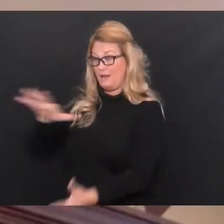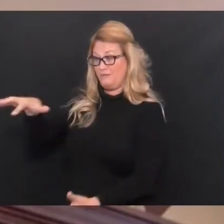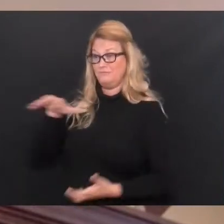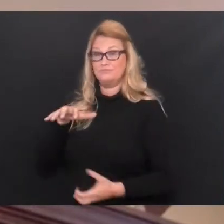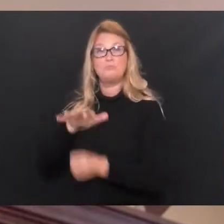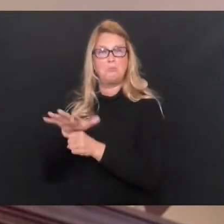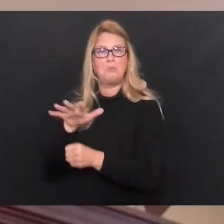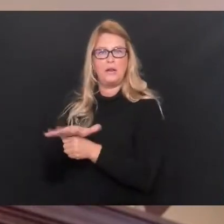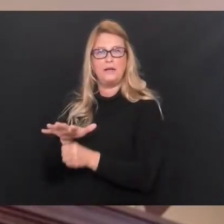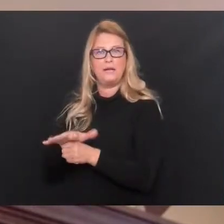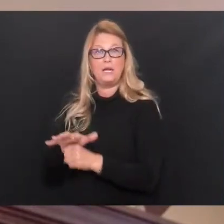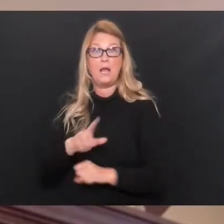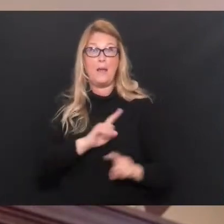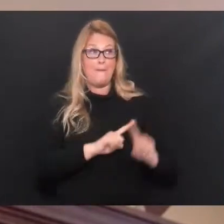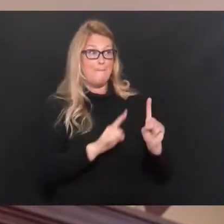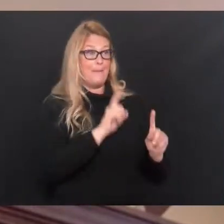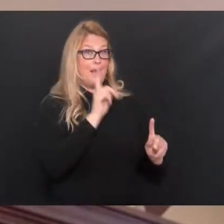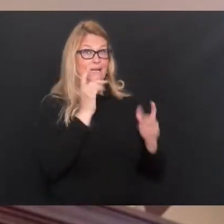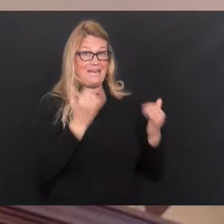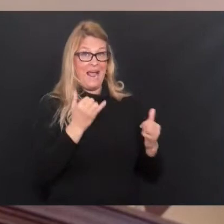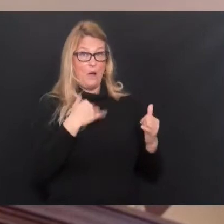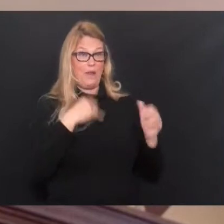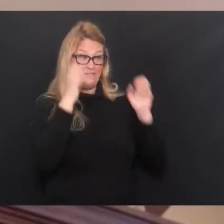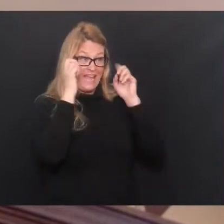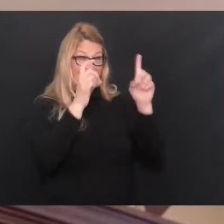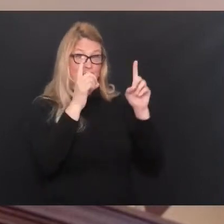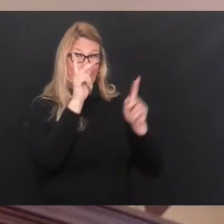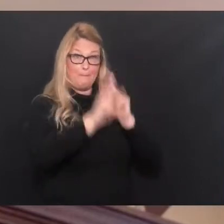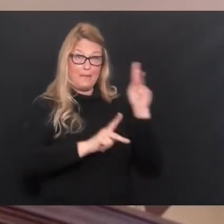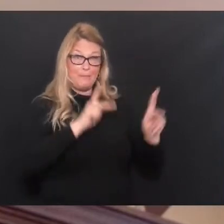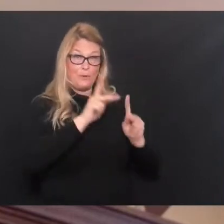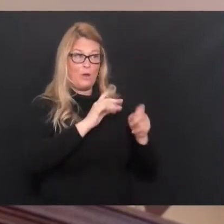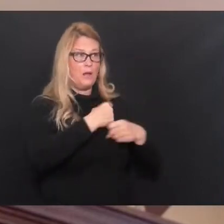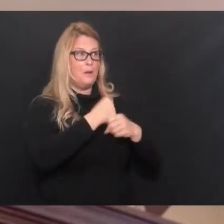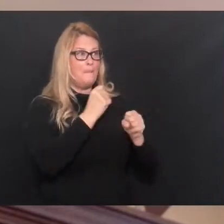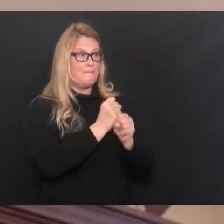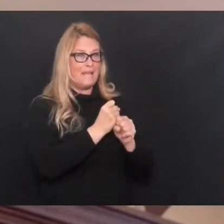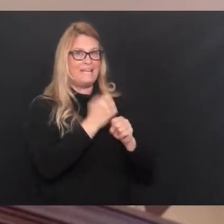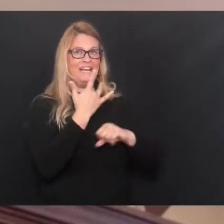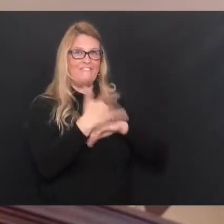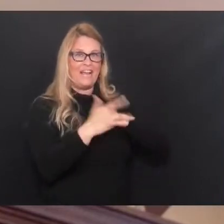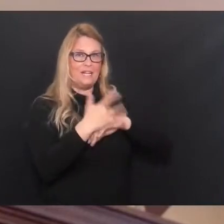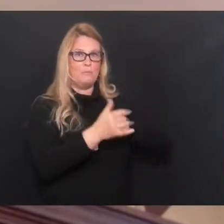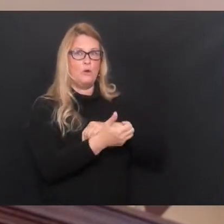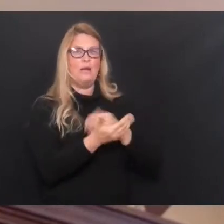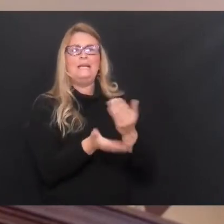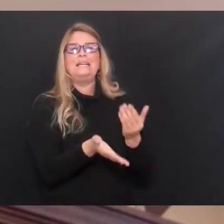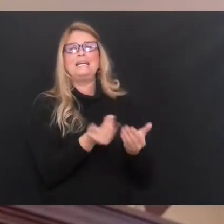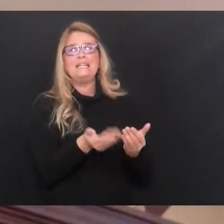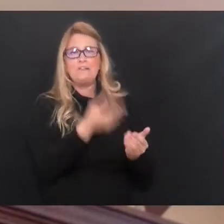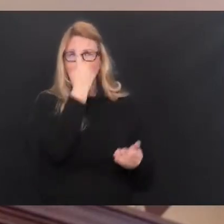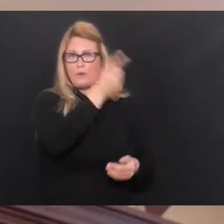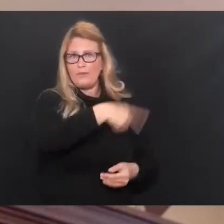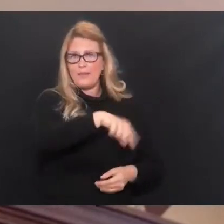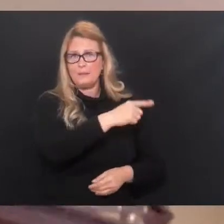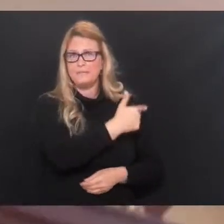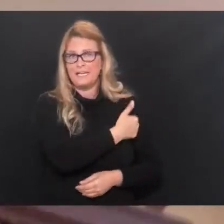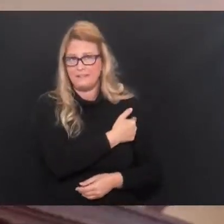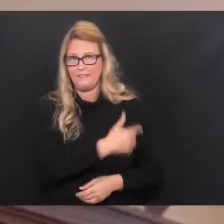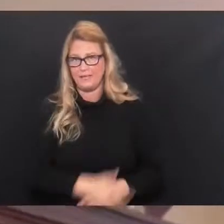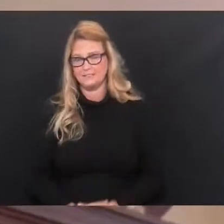good. The effort is education and making it available conveniently to get more people vaccinated.